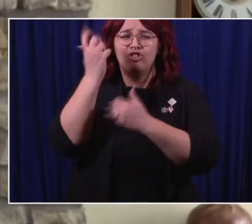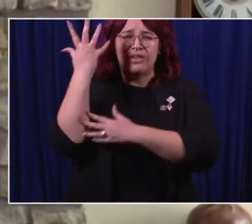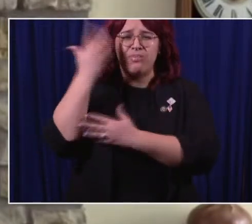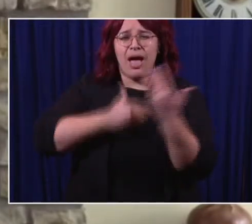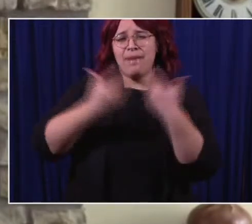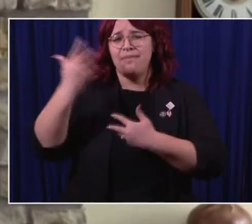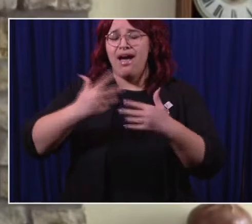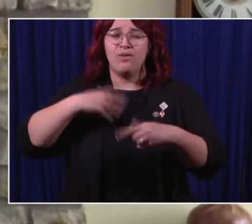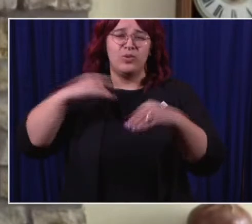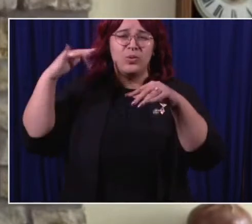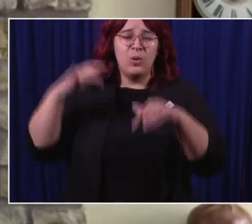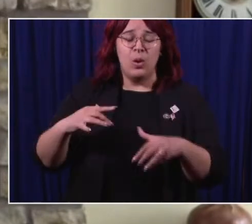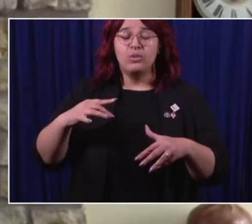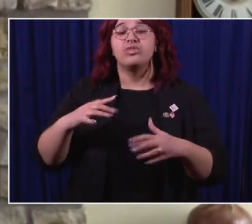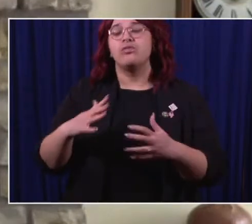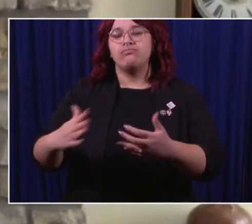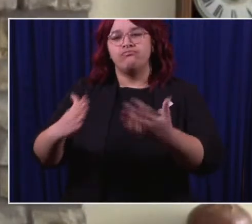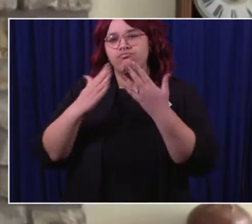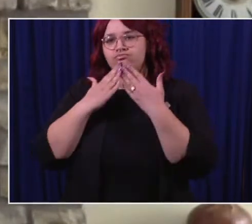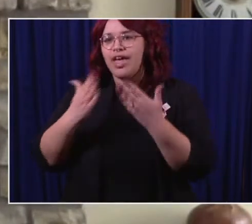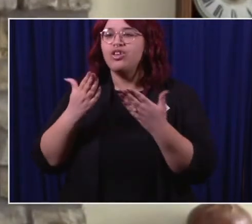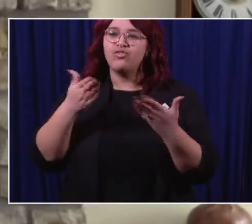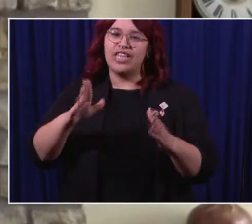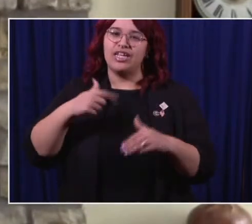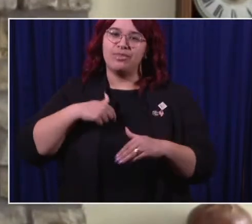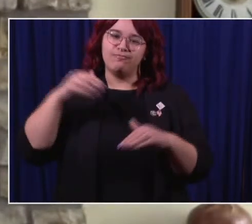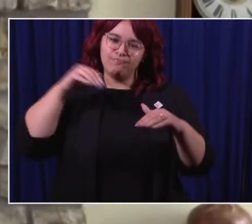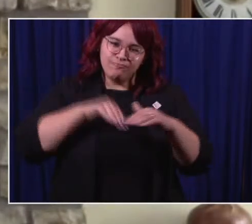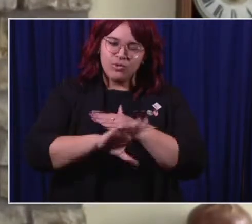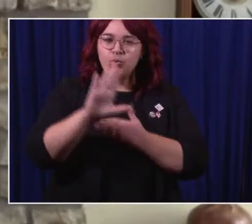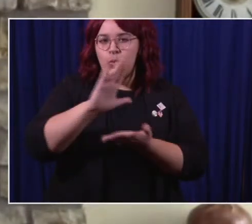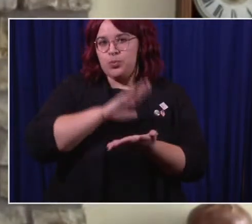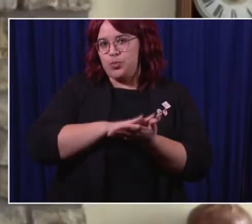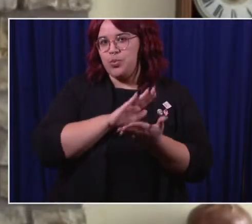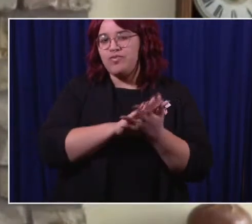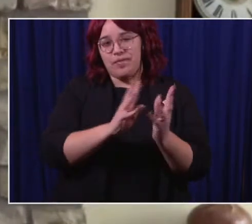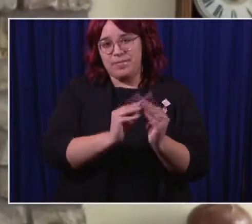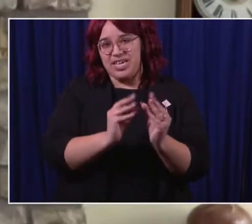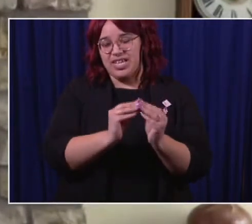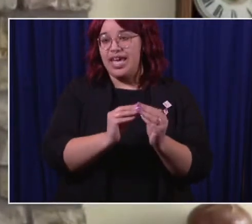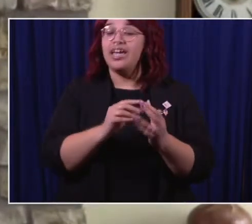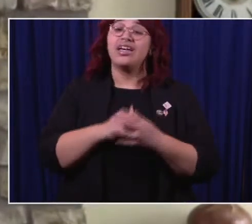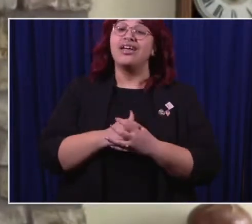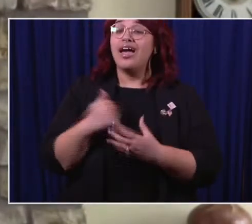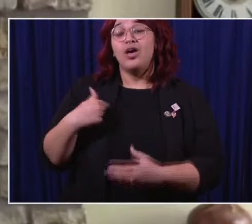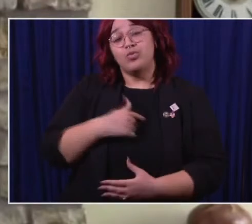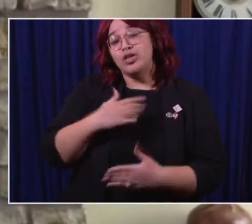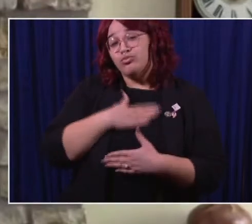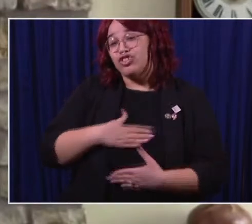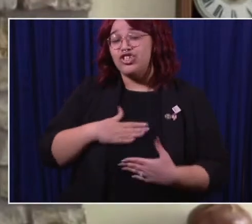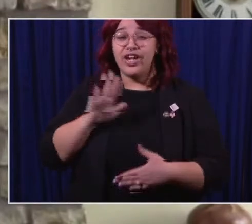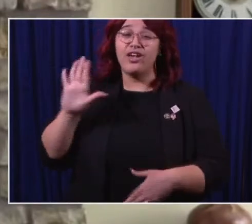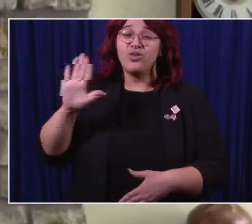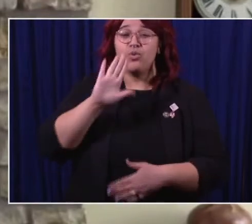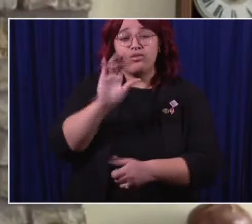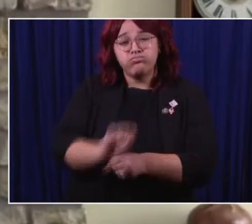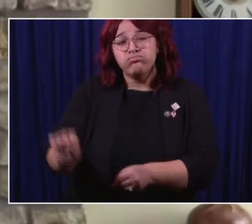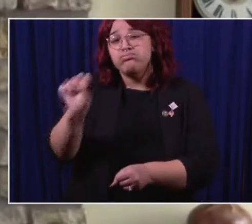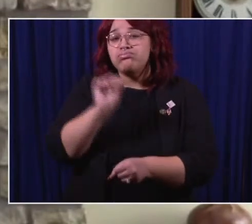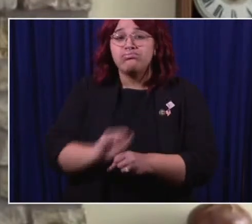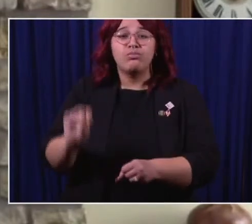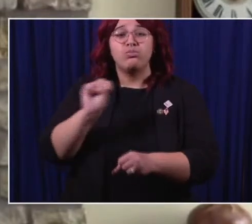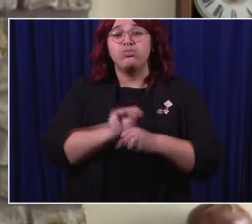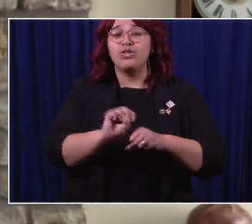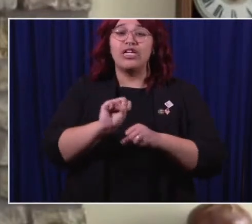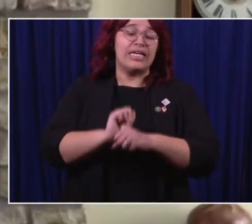appreciate their hospitality, and we also appreciate their good work with their teachers